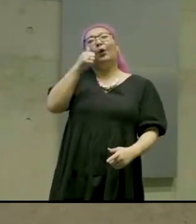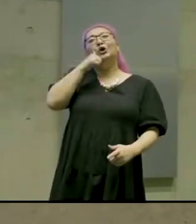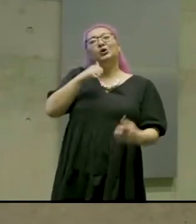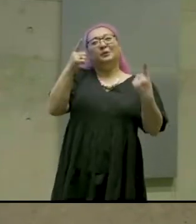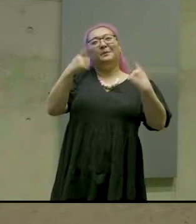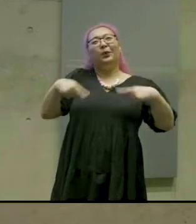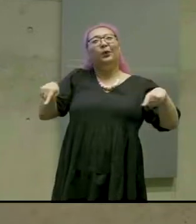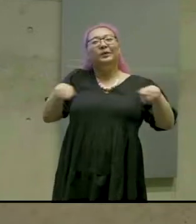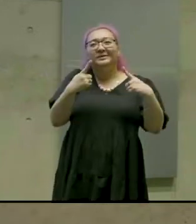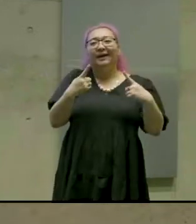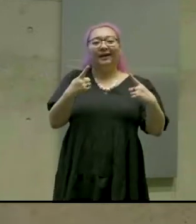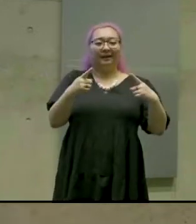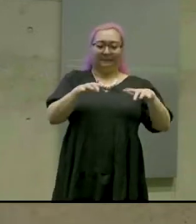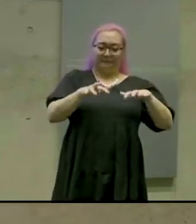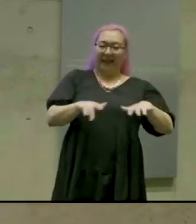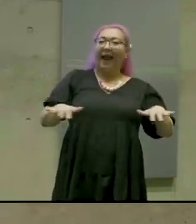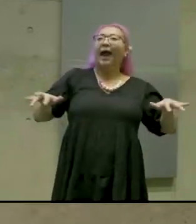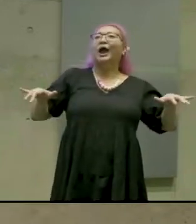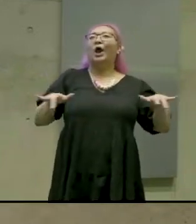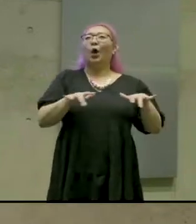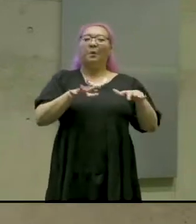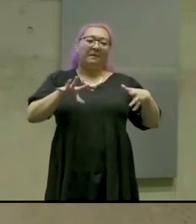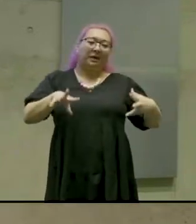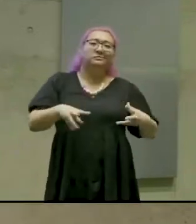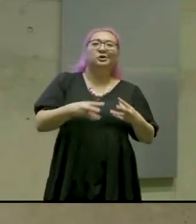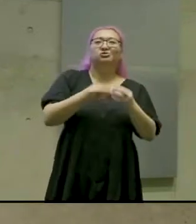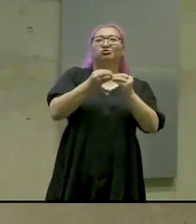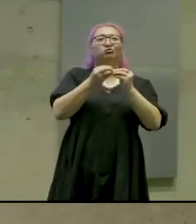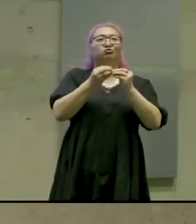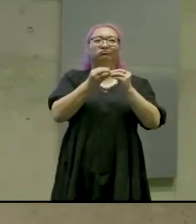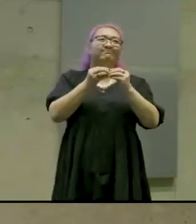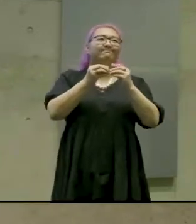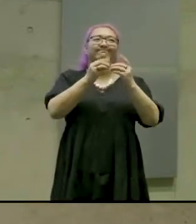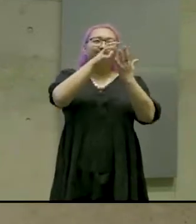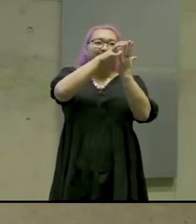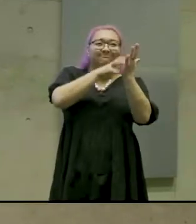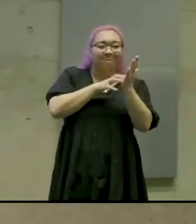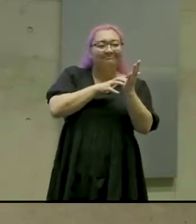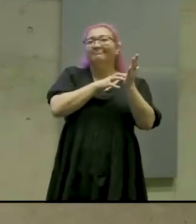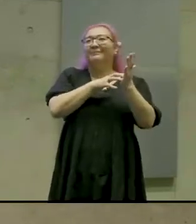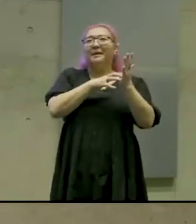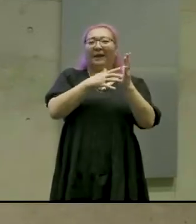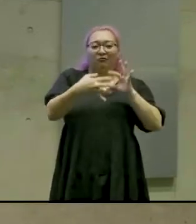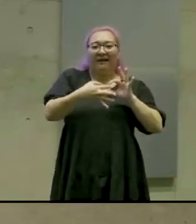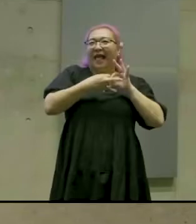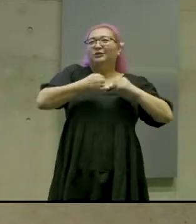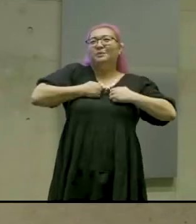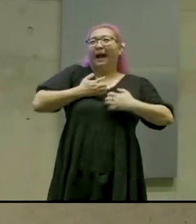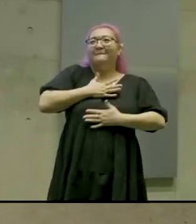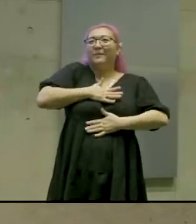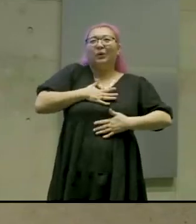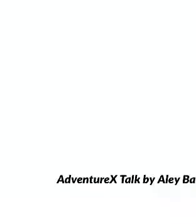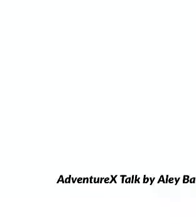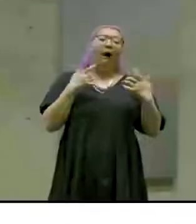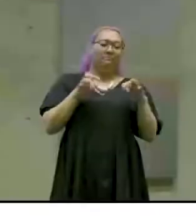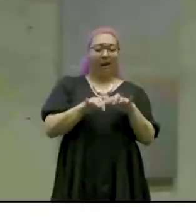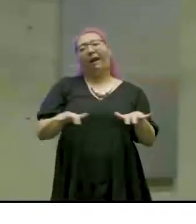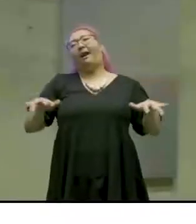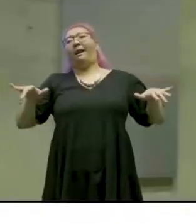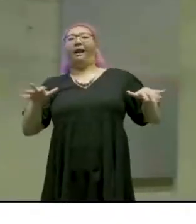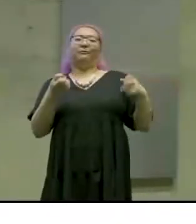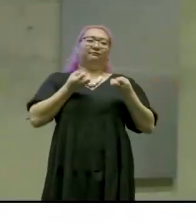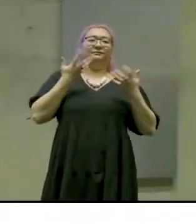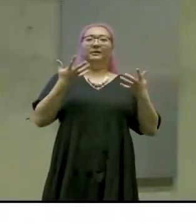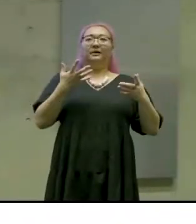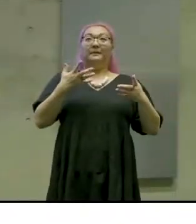play the piano and try to compose a piece about my emotions, but never talk about my emotions. So, however, this process